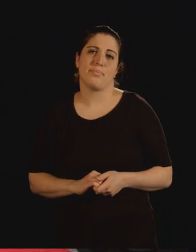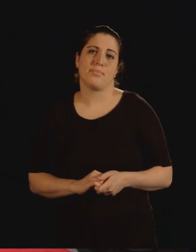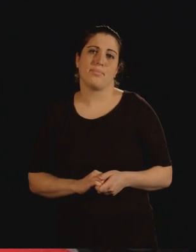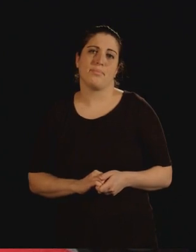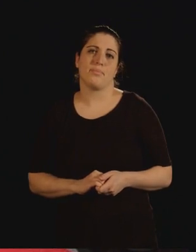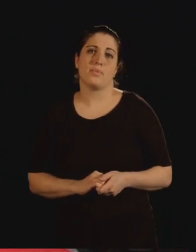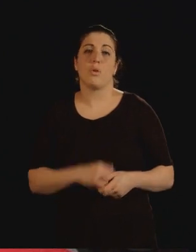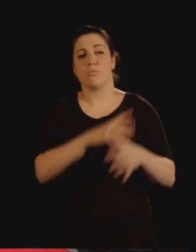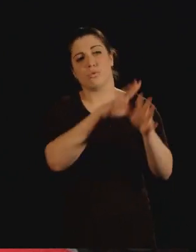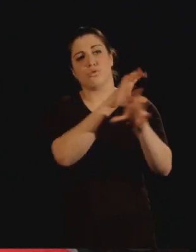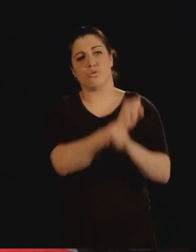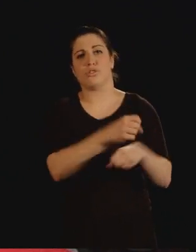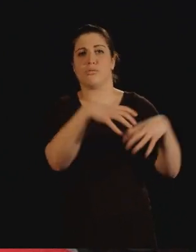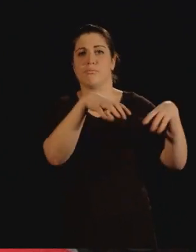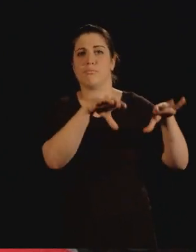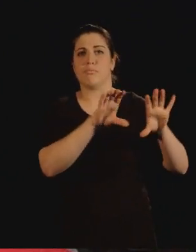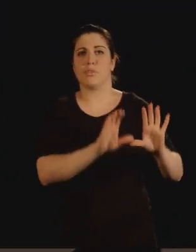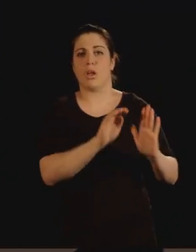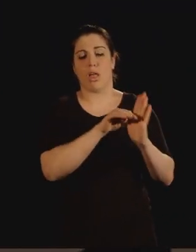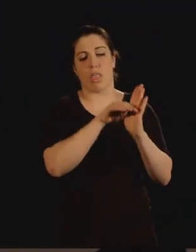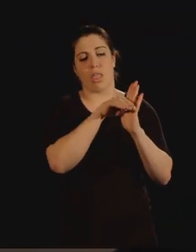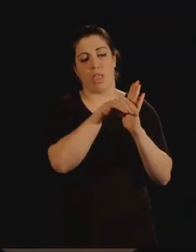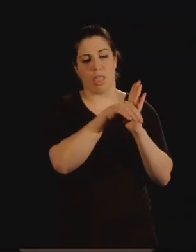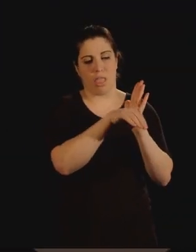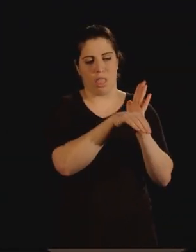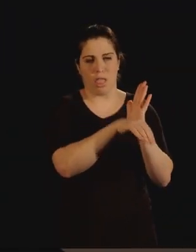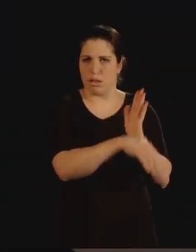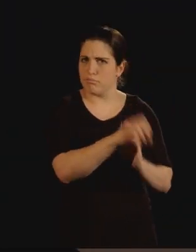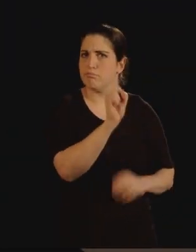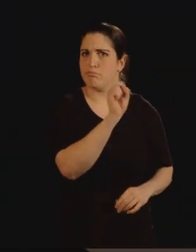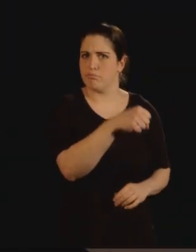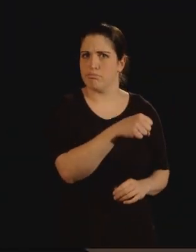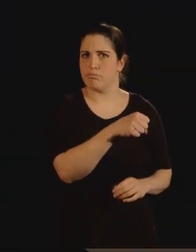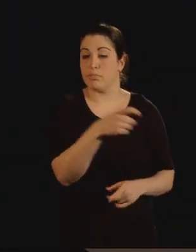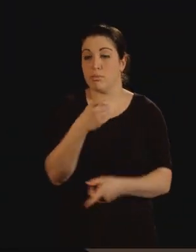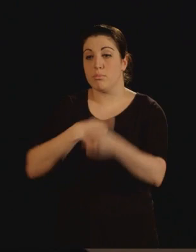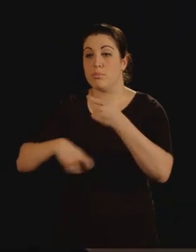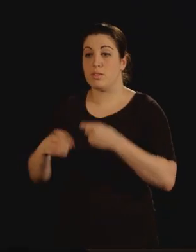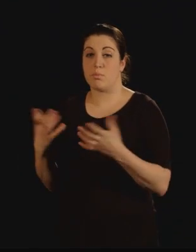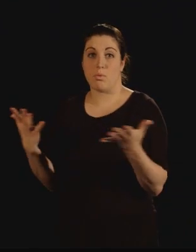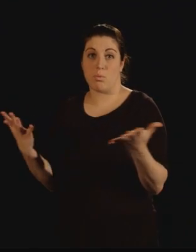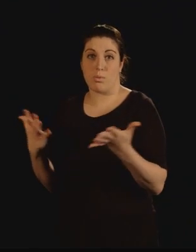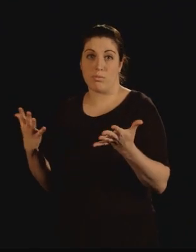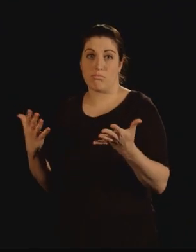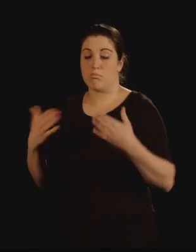that the popularity of traditional casket burials is on the decline, its